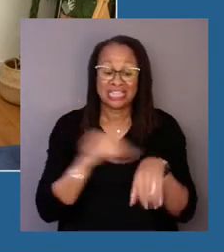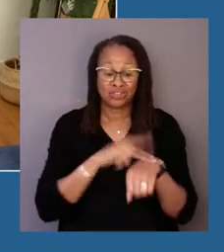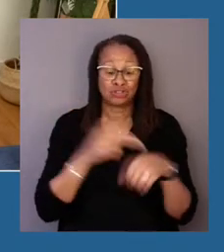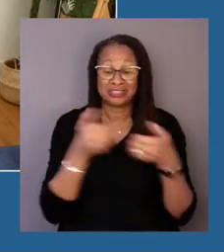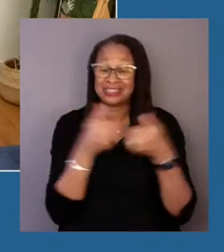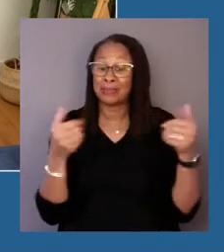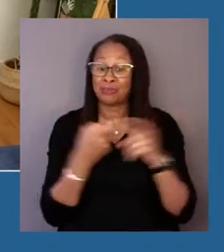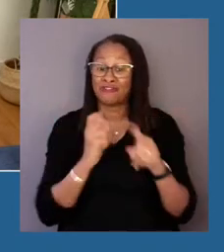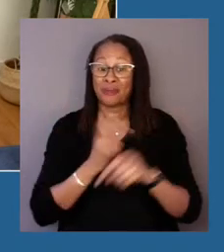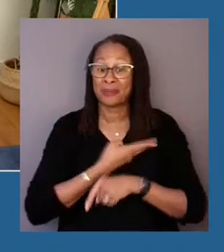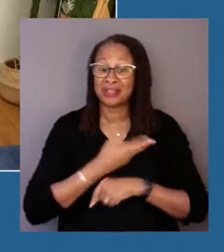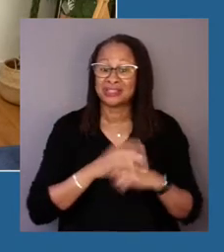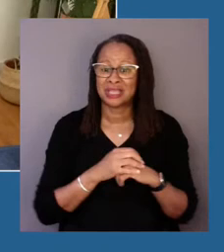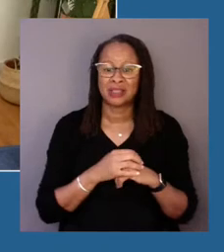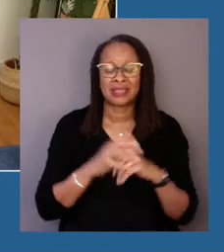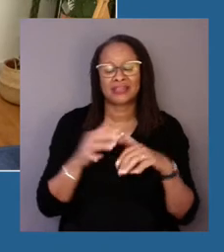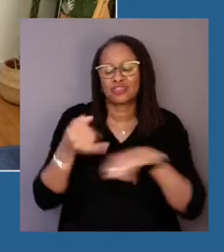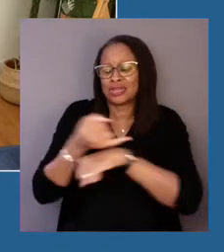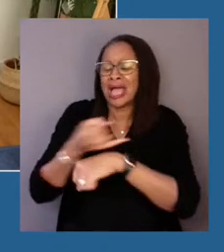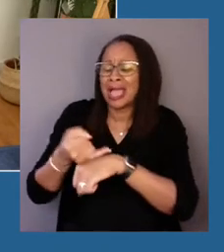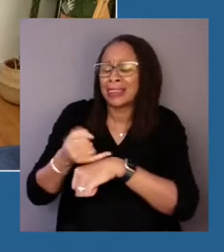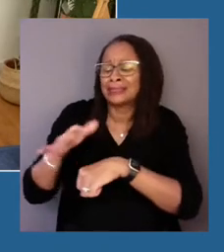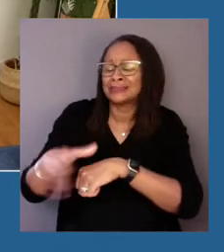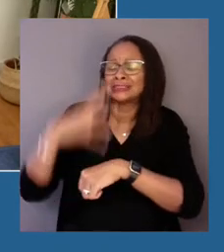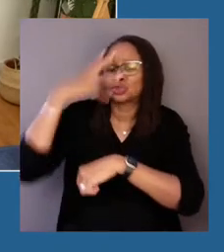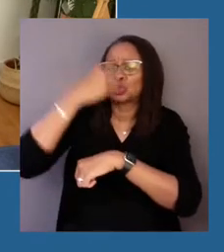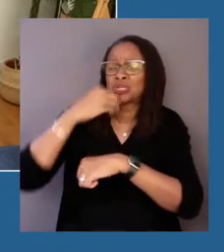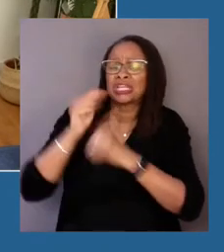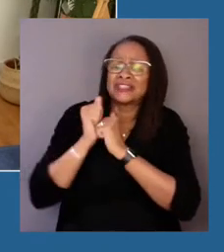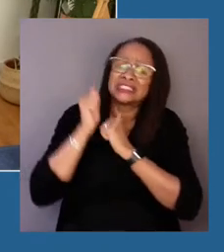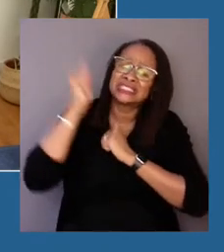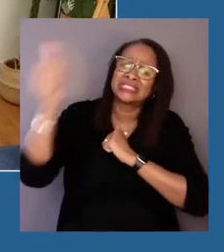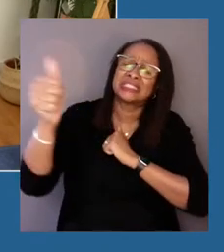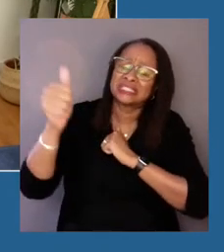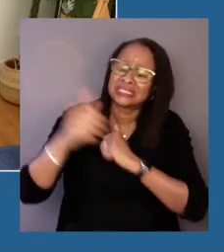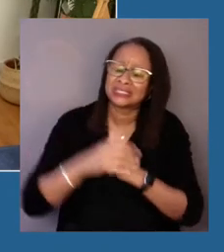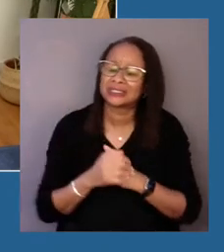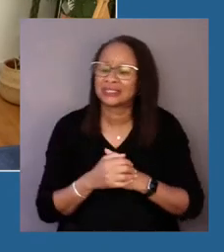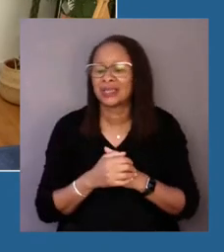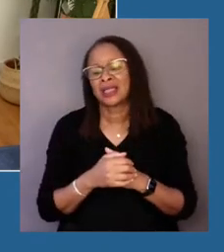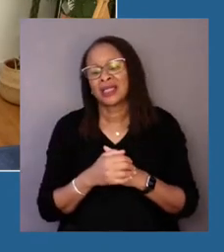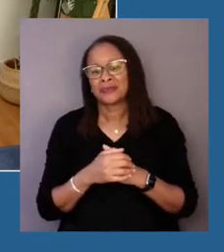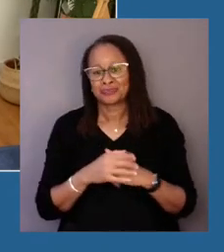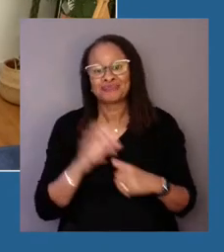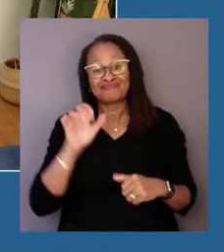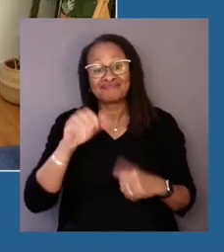we admire, very pretty, it's off in the distance and whatever. And I'm like,